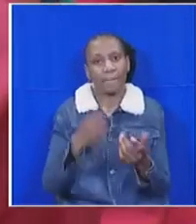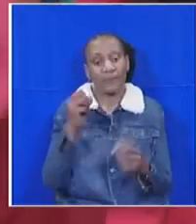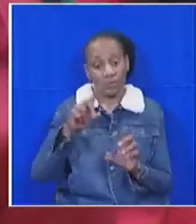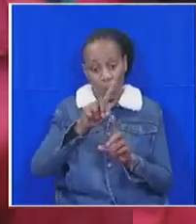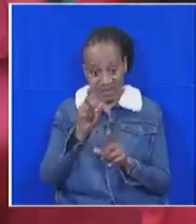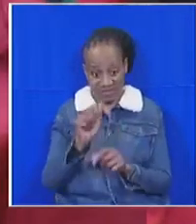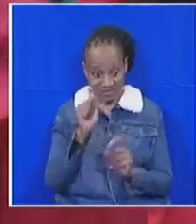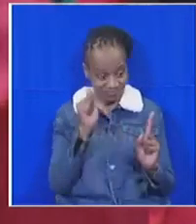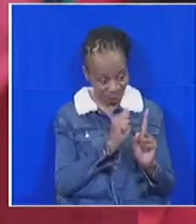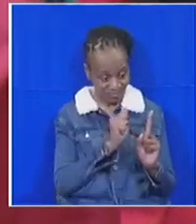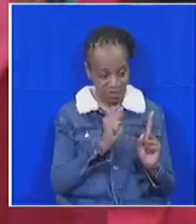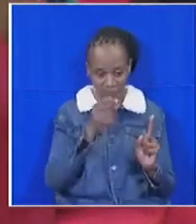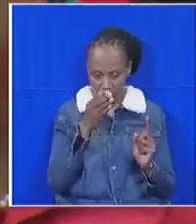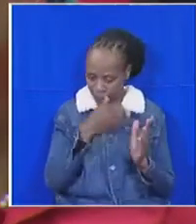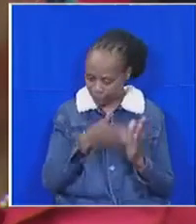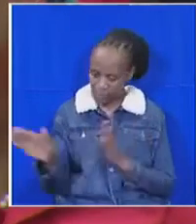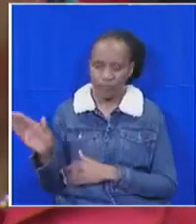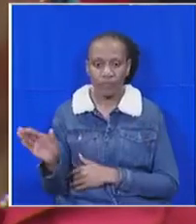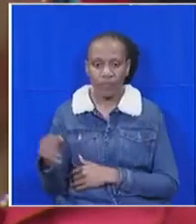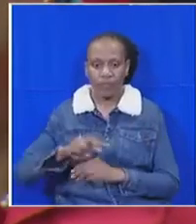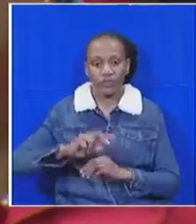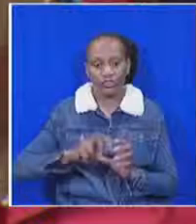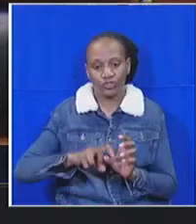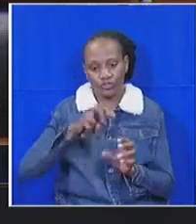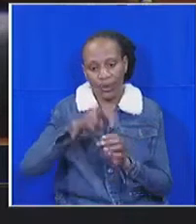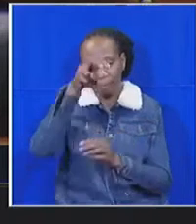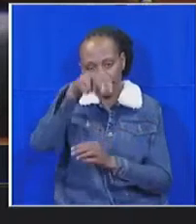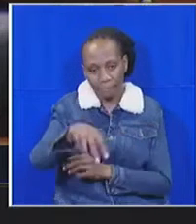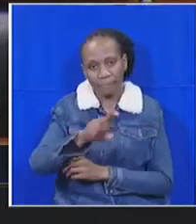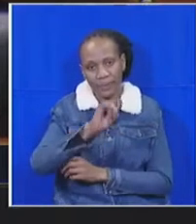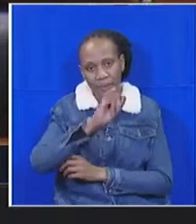fall, and then we go to the next question. Chief Whip.